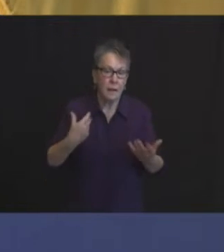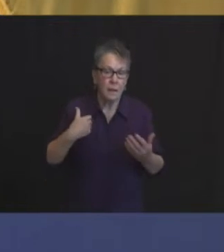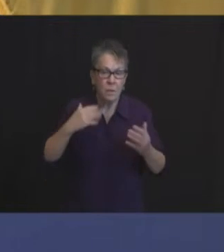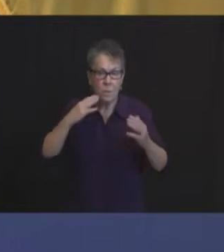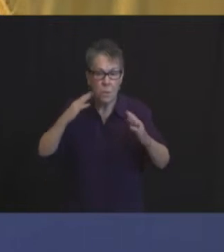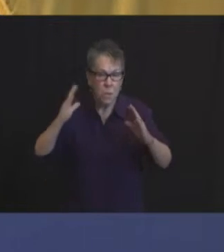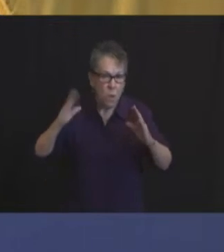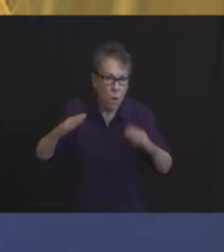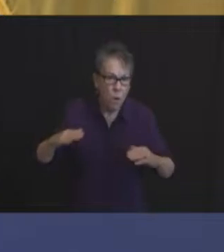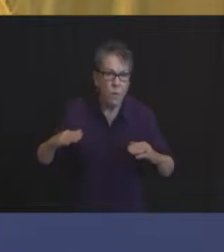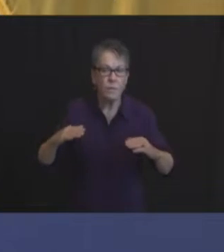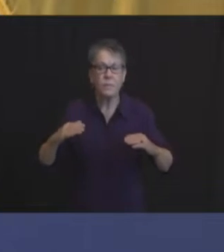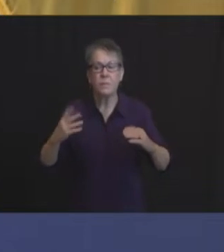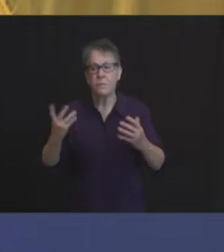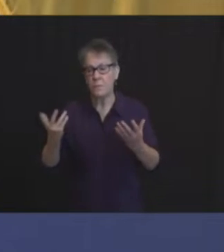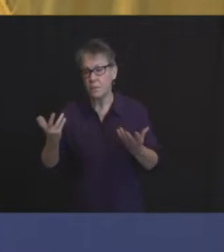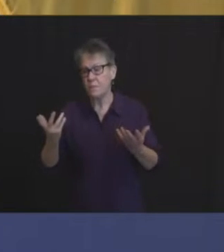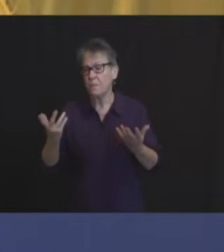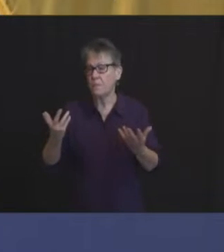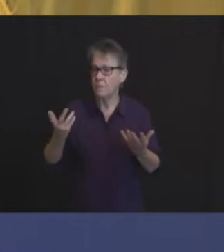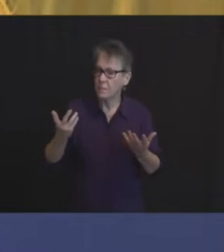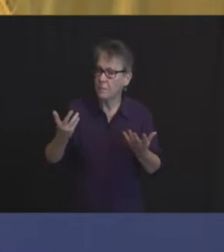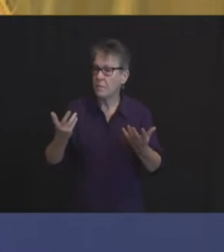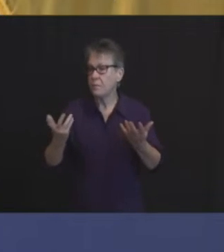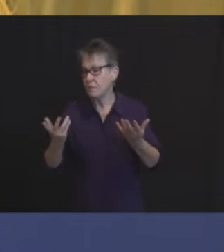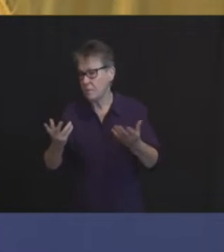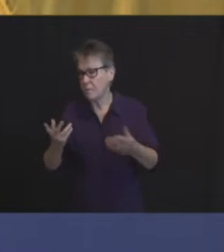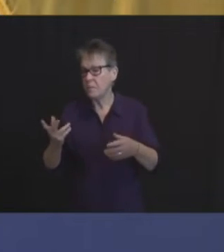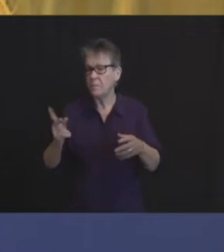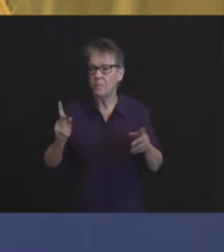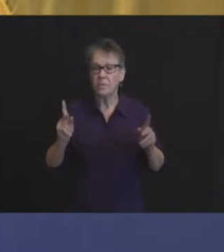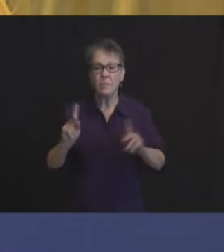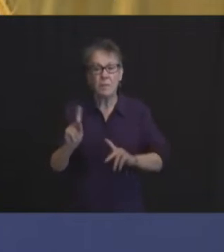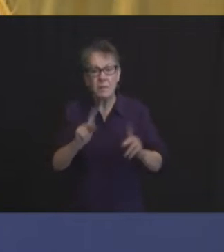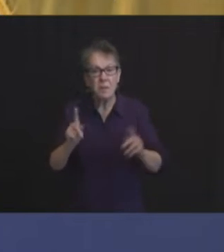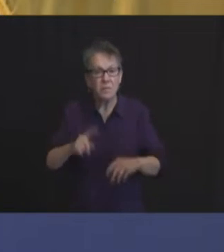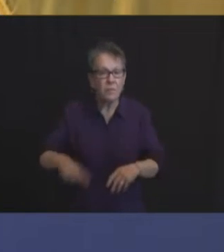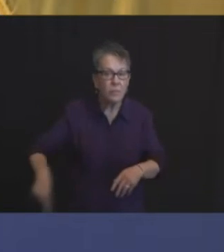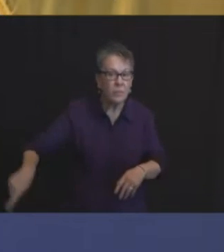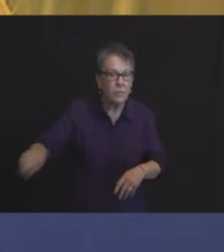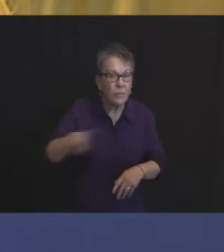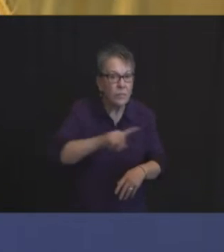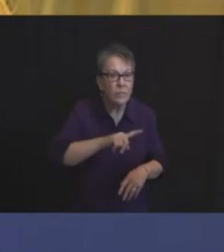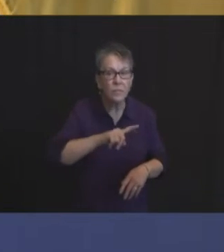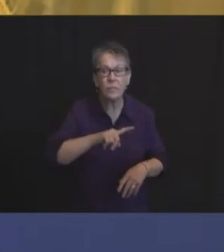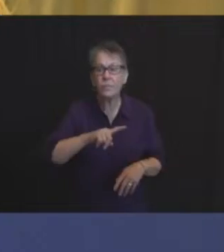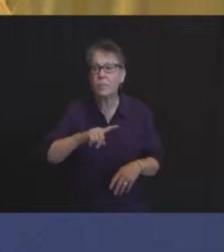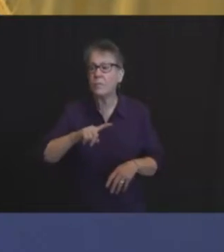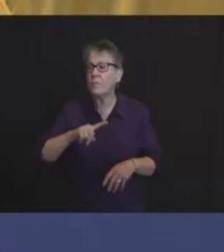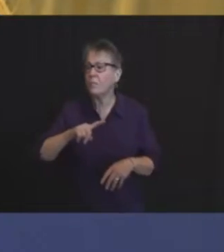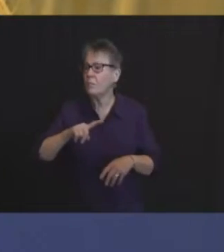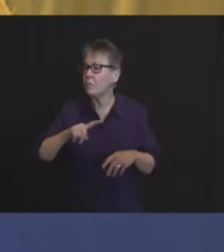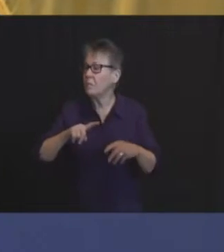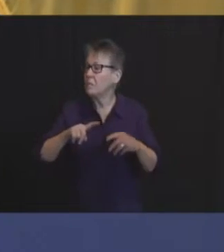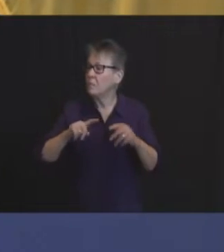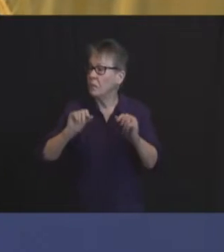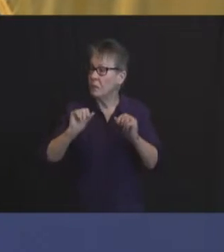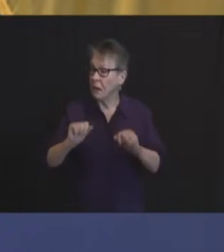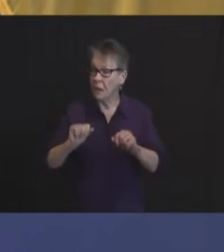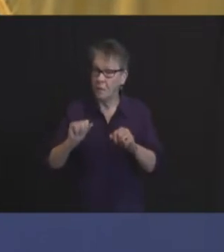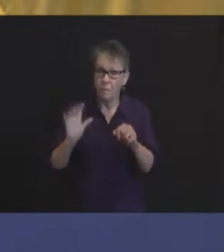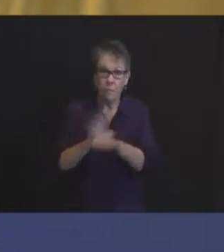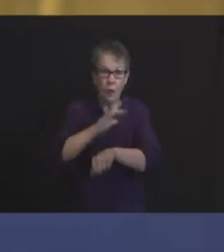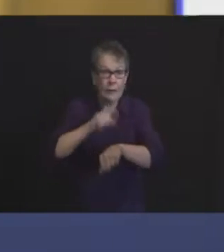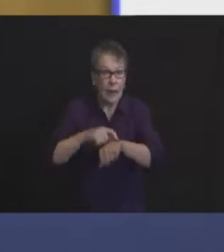aggressively with Fed support, that folks would revisit decisions that they're making. Any comments on that, Angelica, as well as on standardized